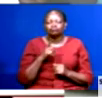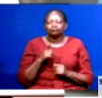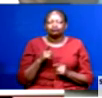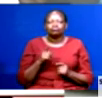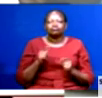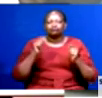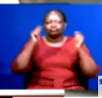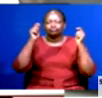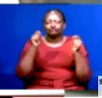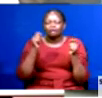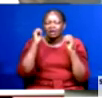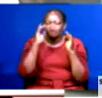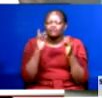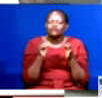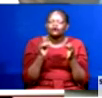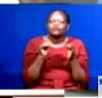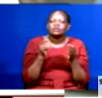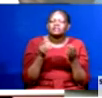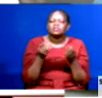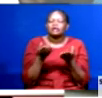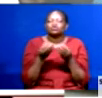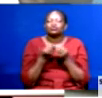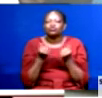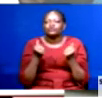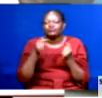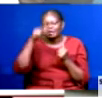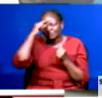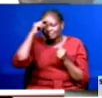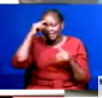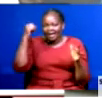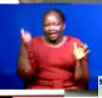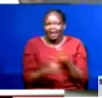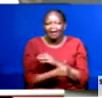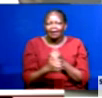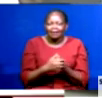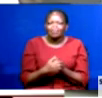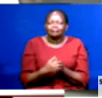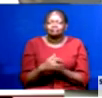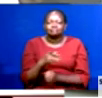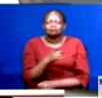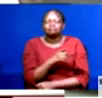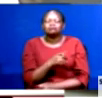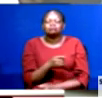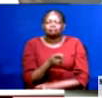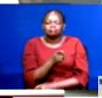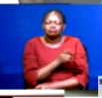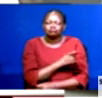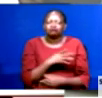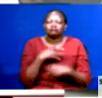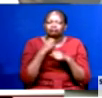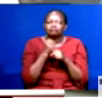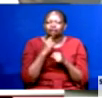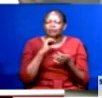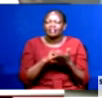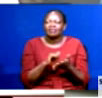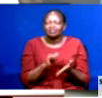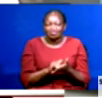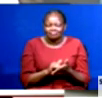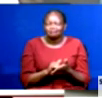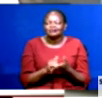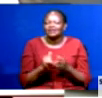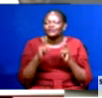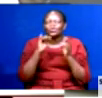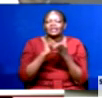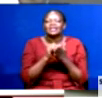matakwa yao hayatashughulikiwa na serikali. Chini ya chama cha matabibu nchini, wahudumu hawa wa afya wametaja maswala kadhaa